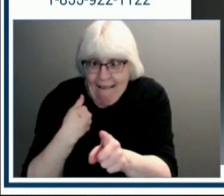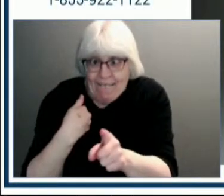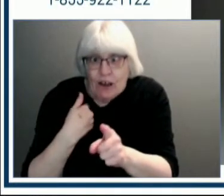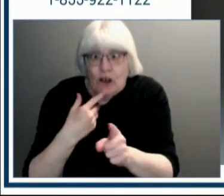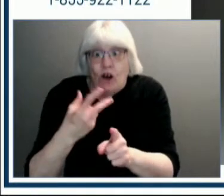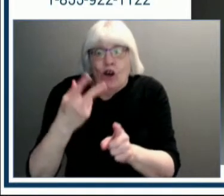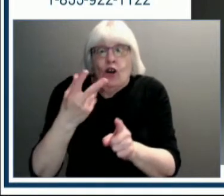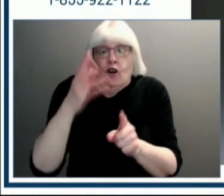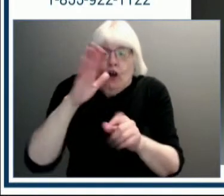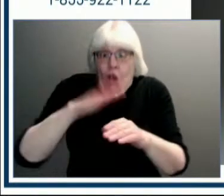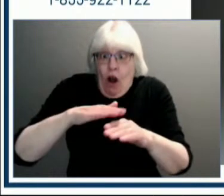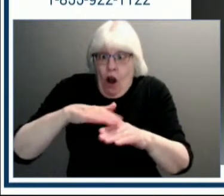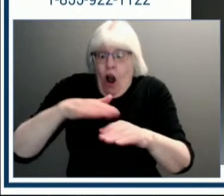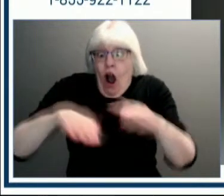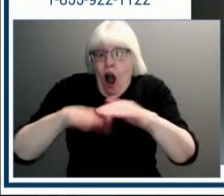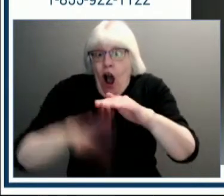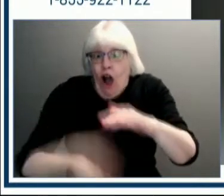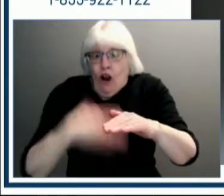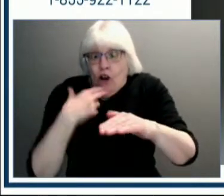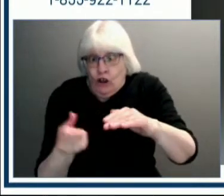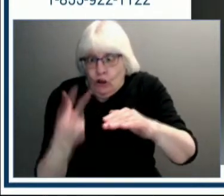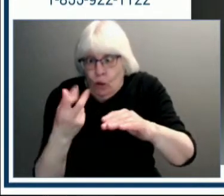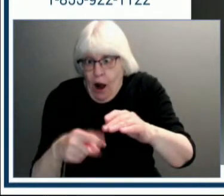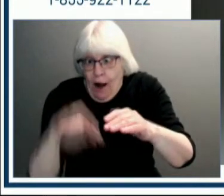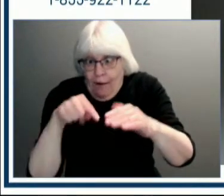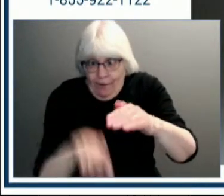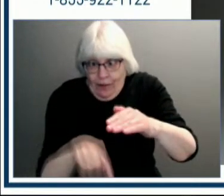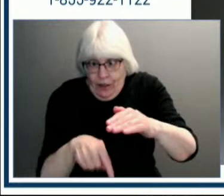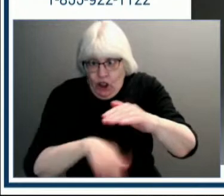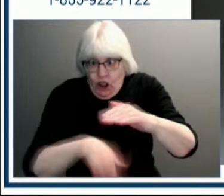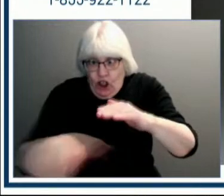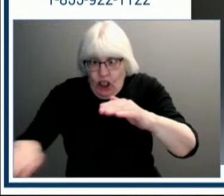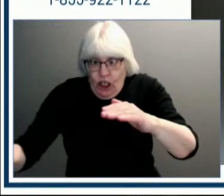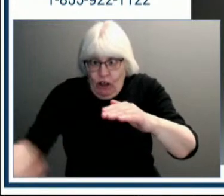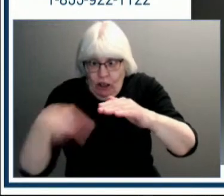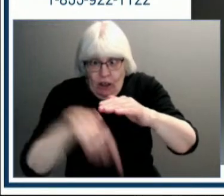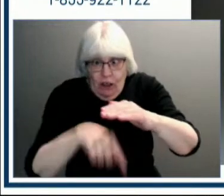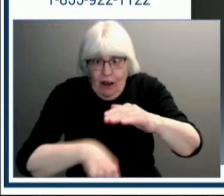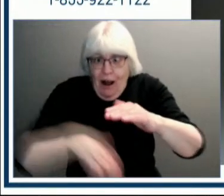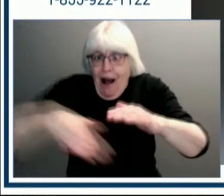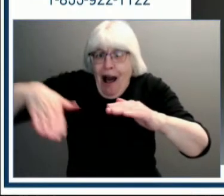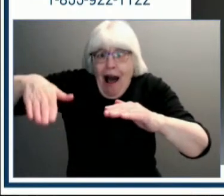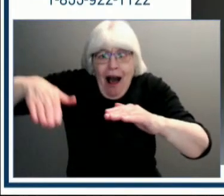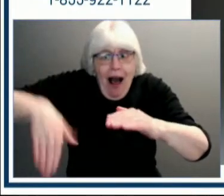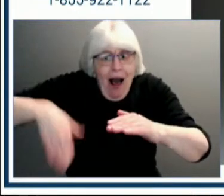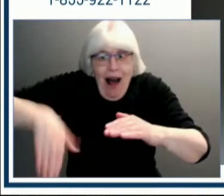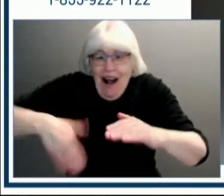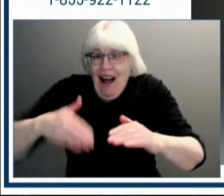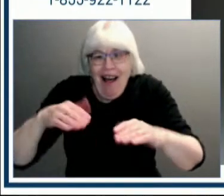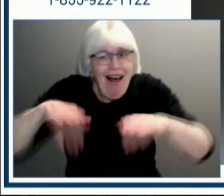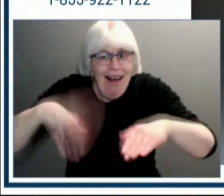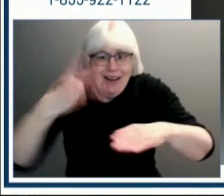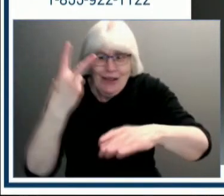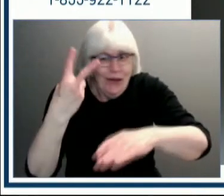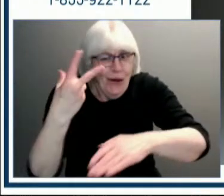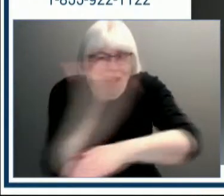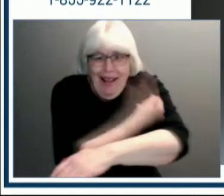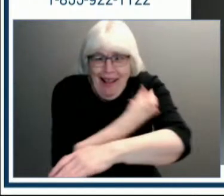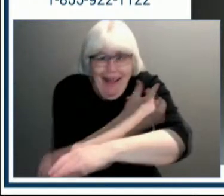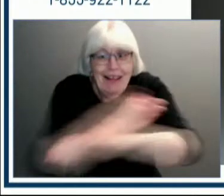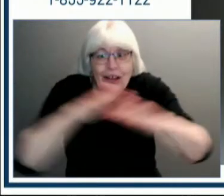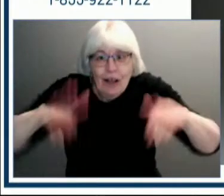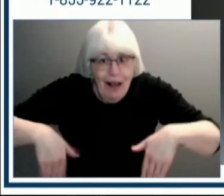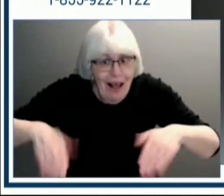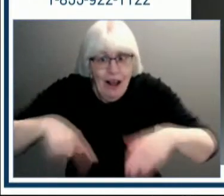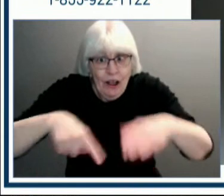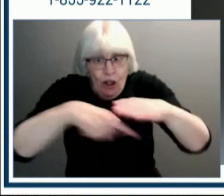And the reason we say children under 12 is that they have not yet had time to get 2 doses. So those people will be required to isolate